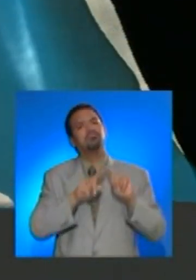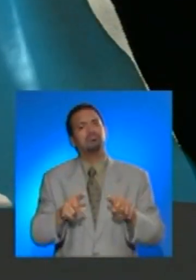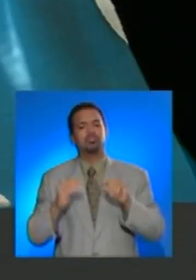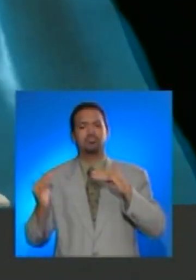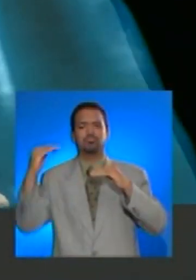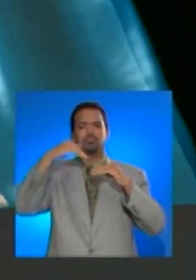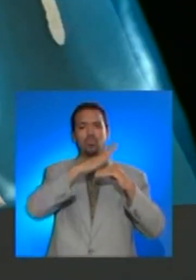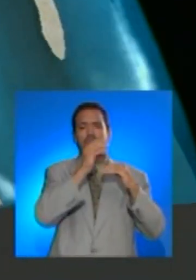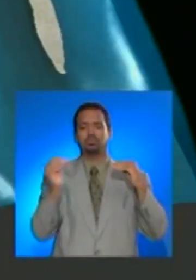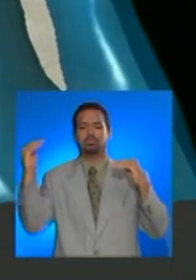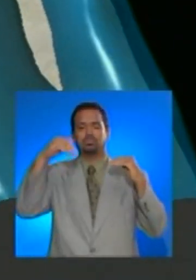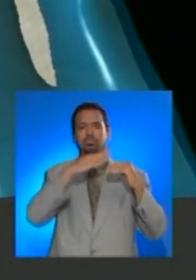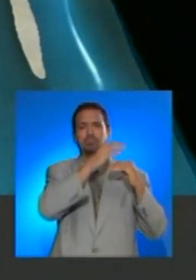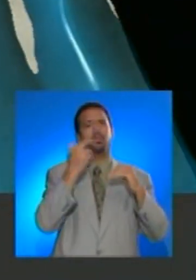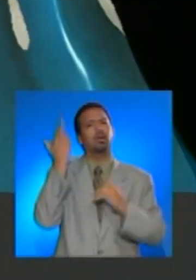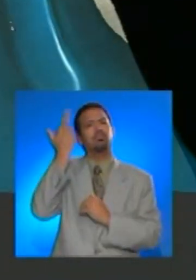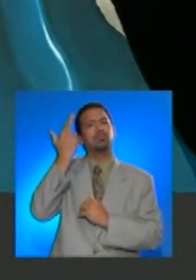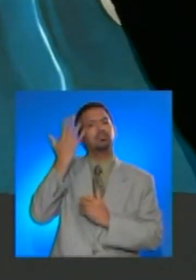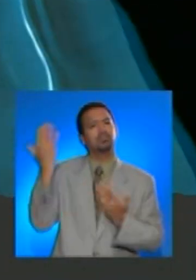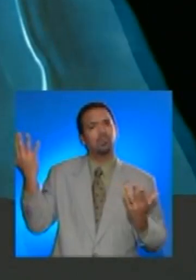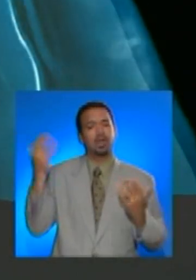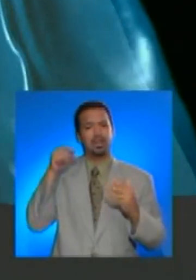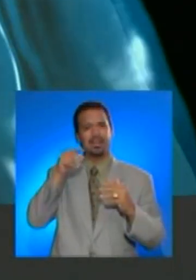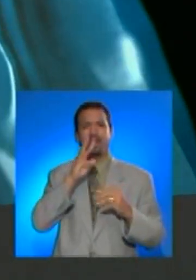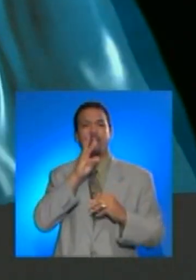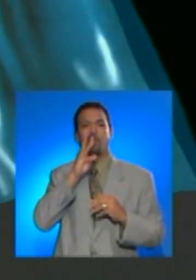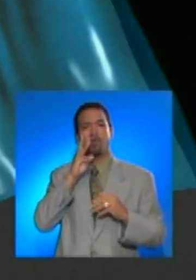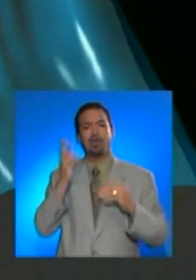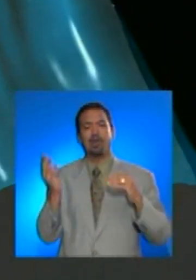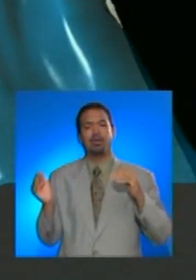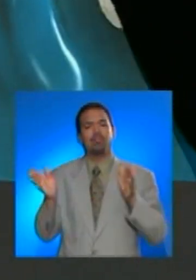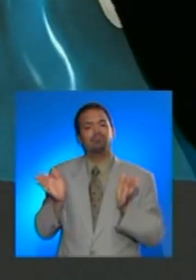by an impulsive disturbance that displaces a body of water.